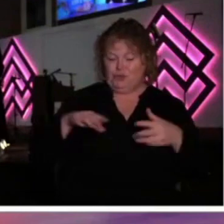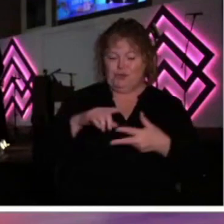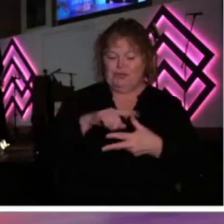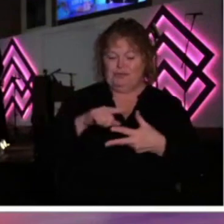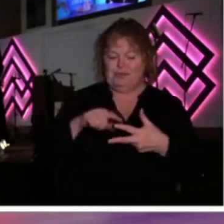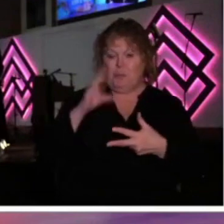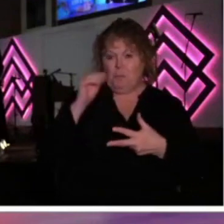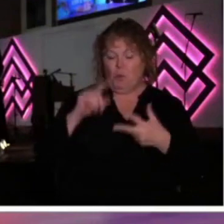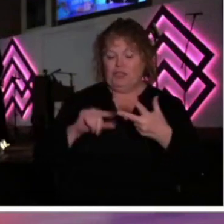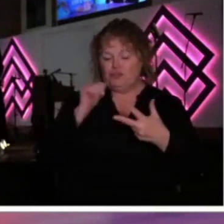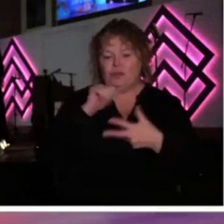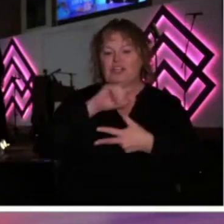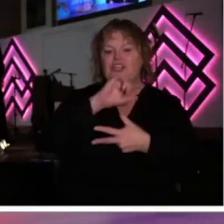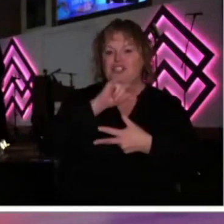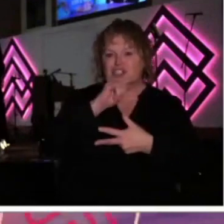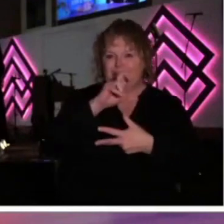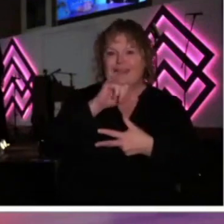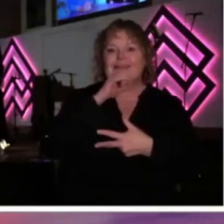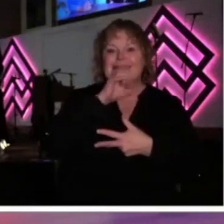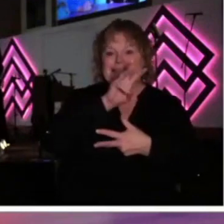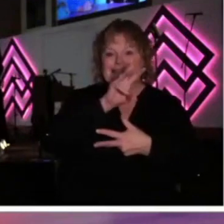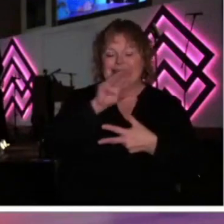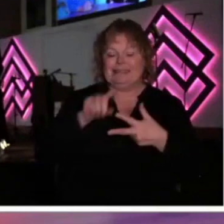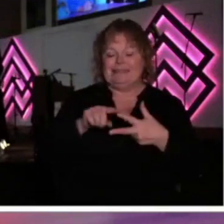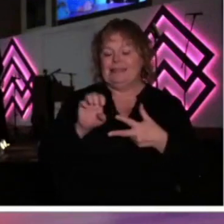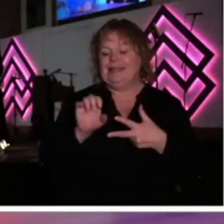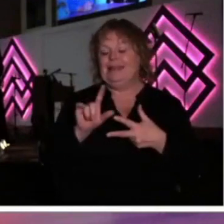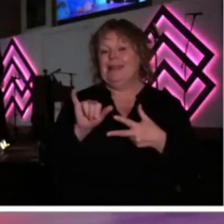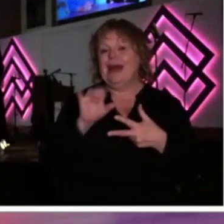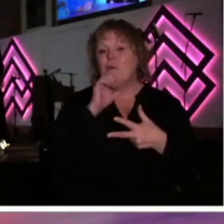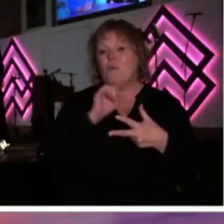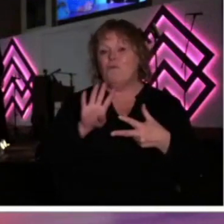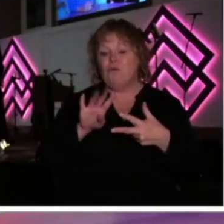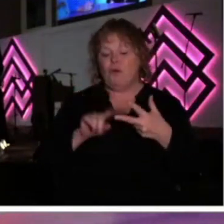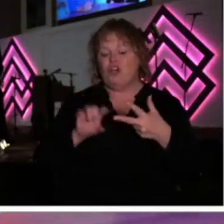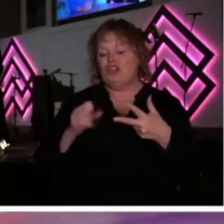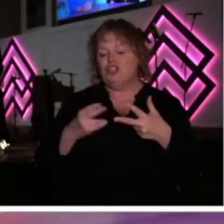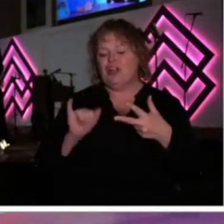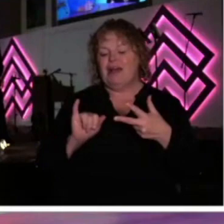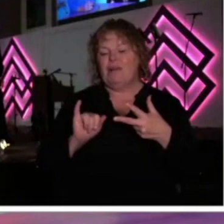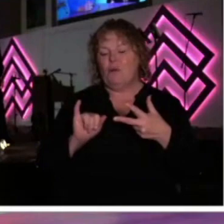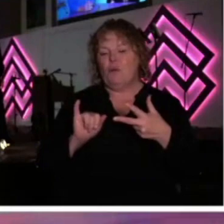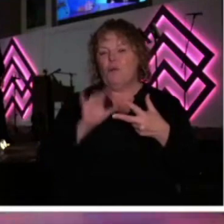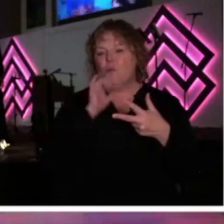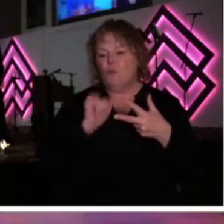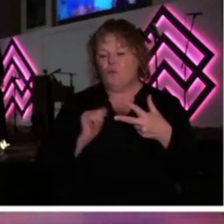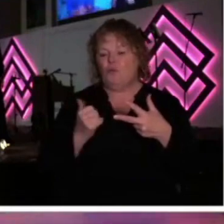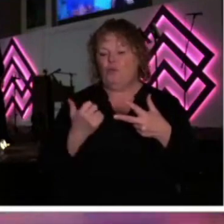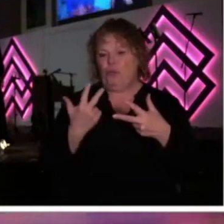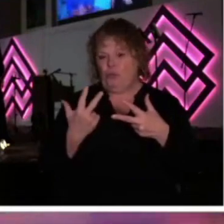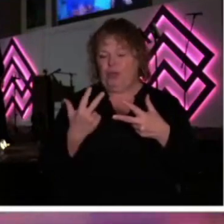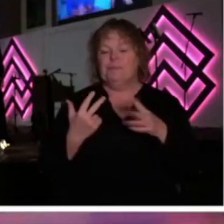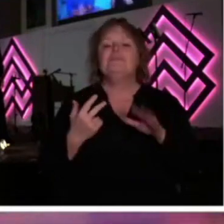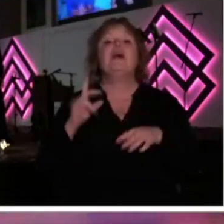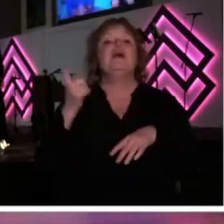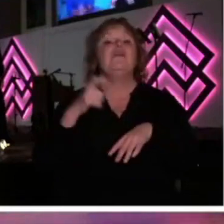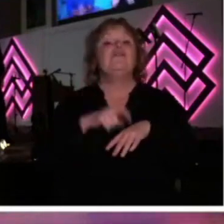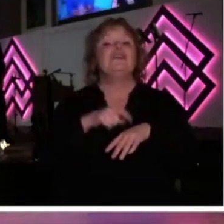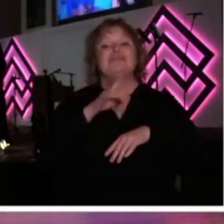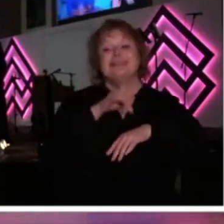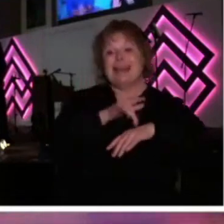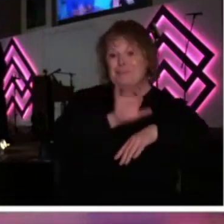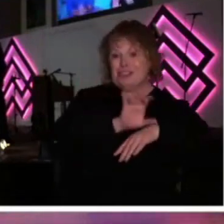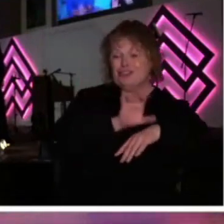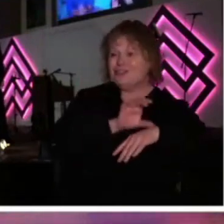boys and a girl. Jaden is 6, Eli is 4, and Shiloh is 3. So our first time in Grace, I